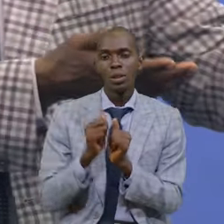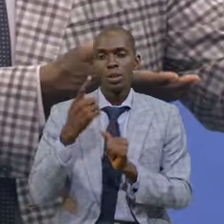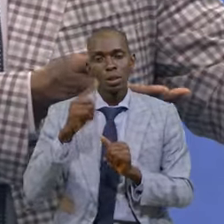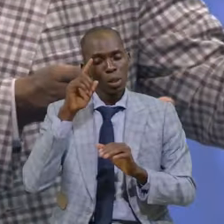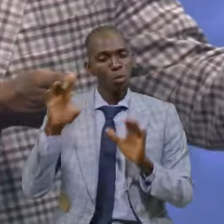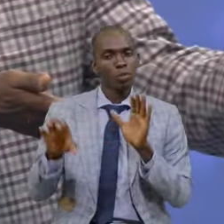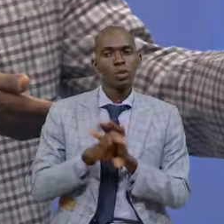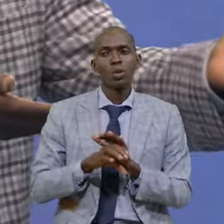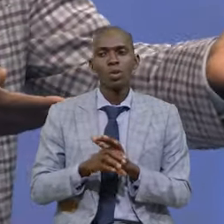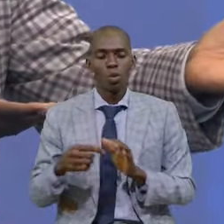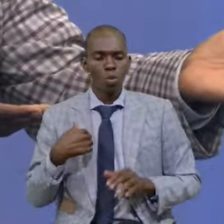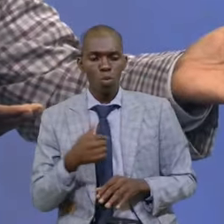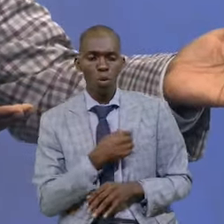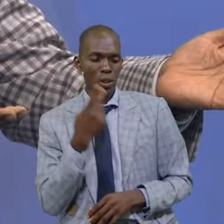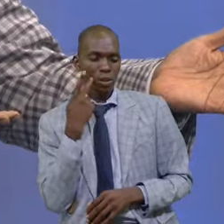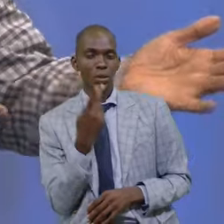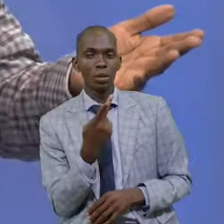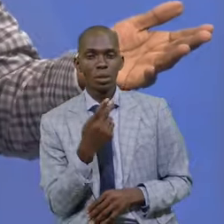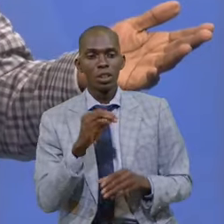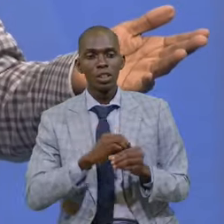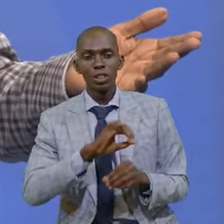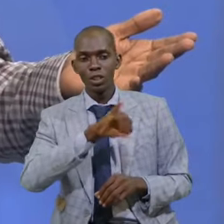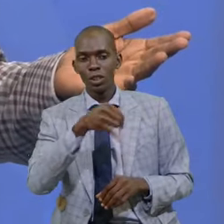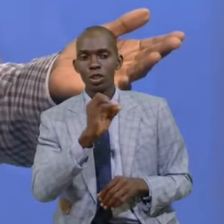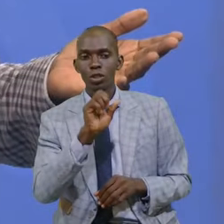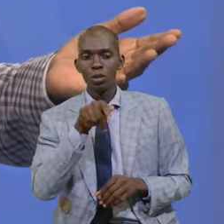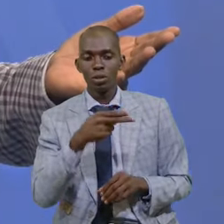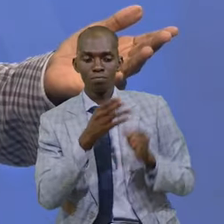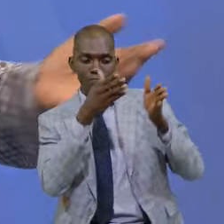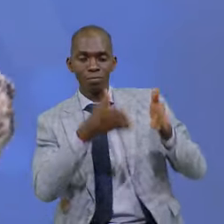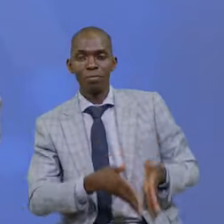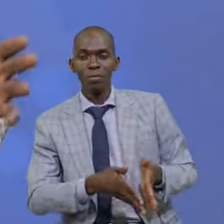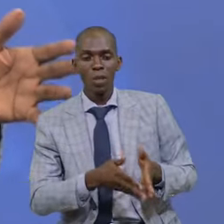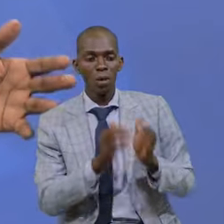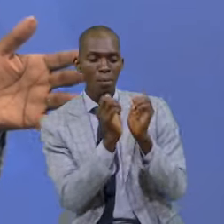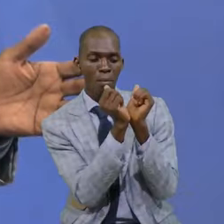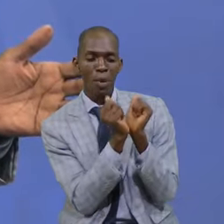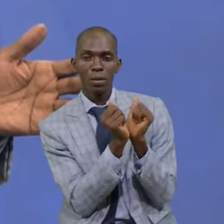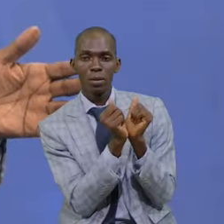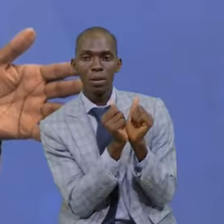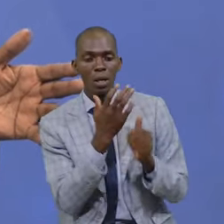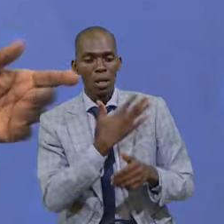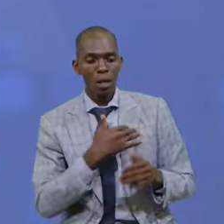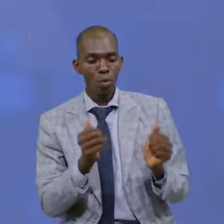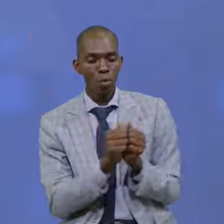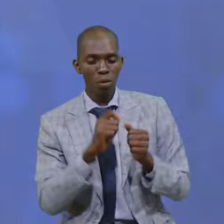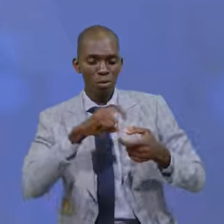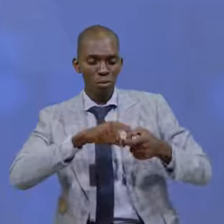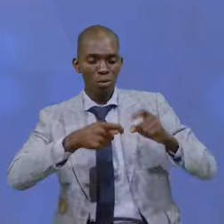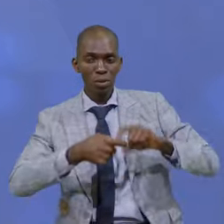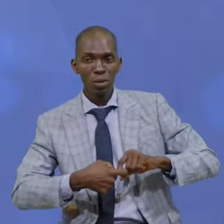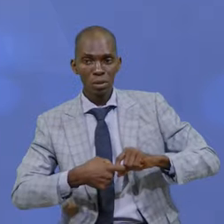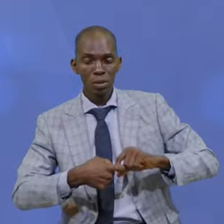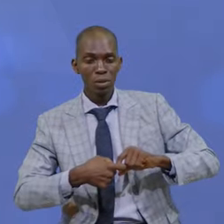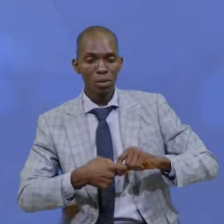The picture we see in Joseph, bound and chained, feet